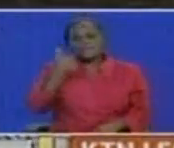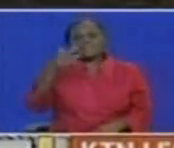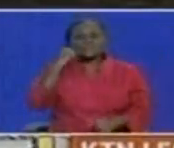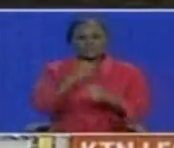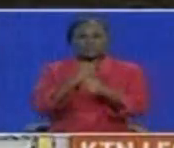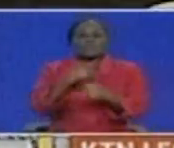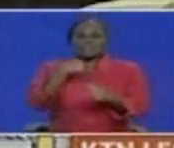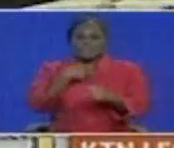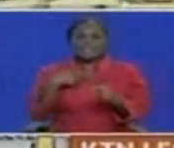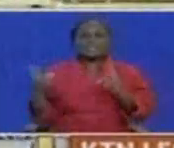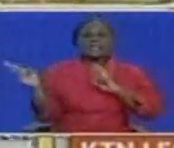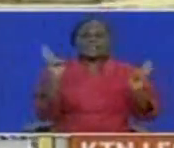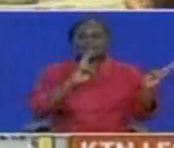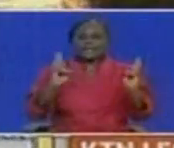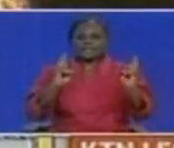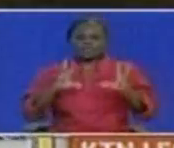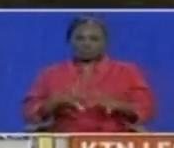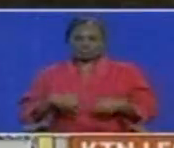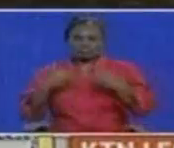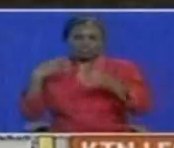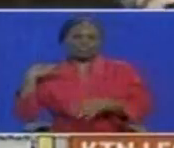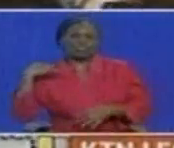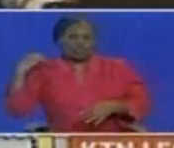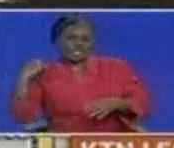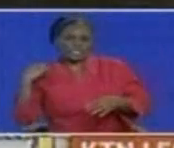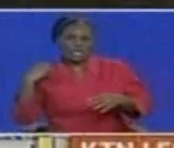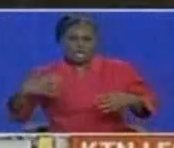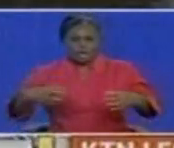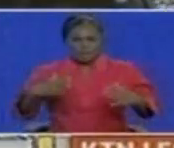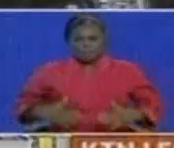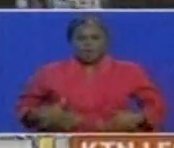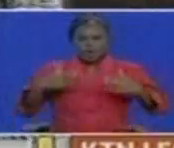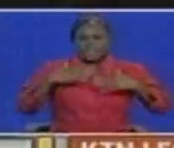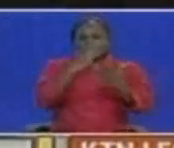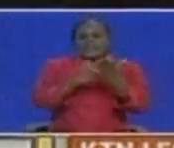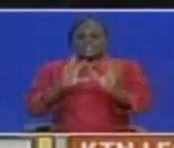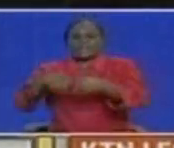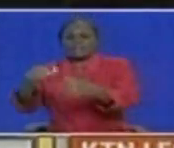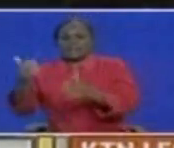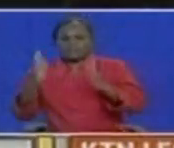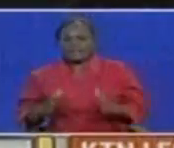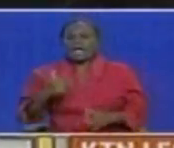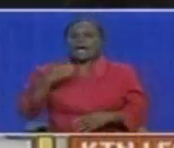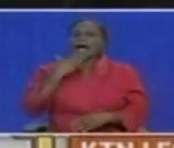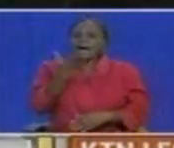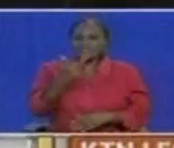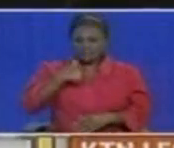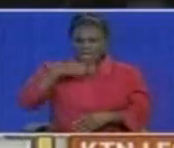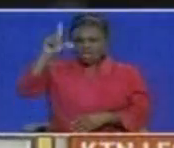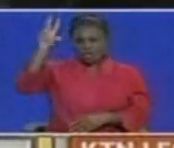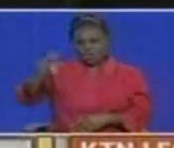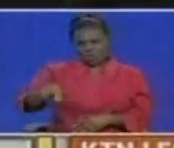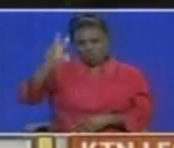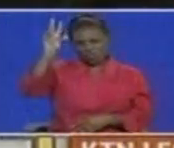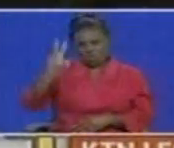would actually be prepared to donate whatever organs would be useful to someone else. My answer is no, because I don't think